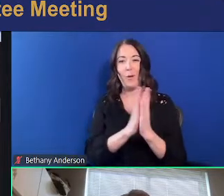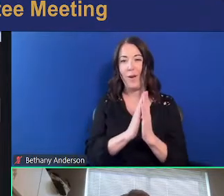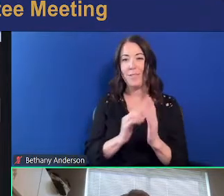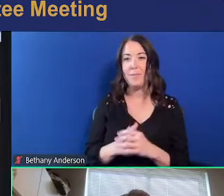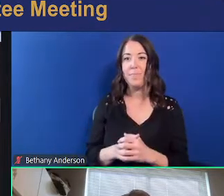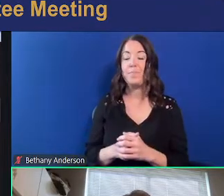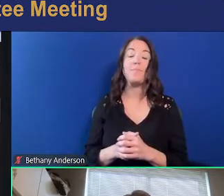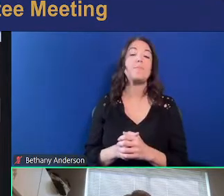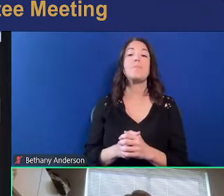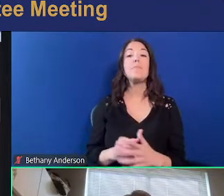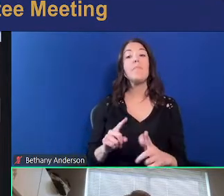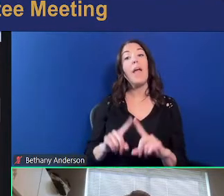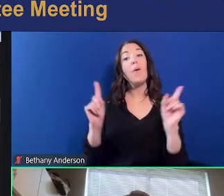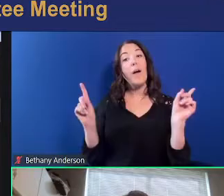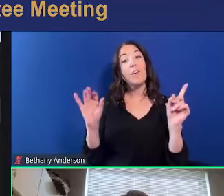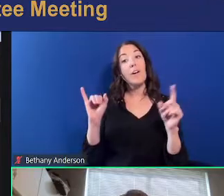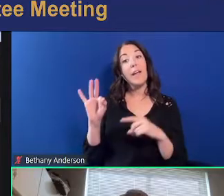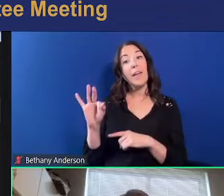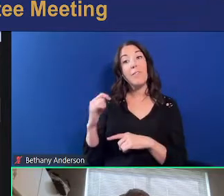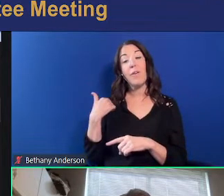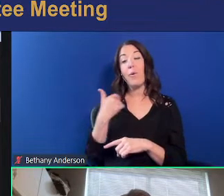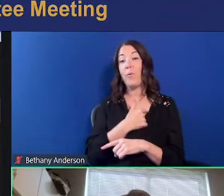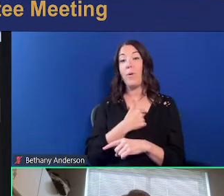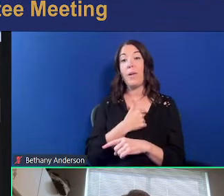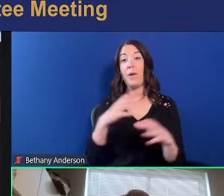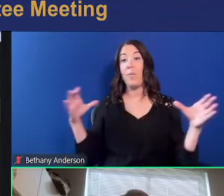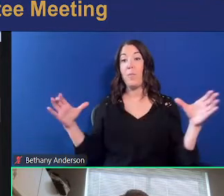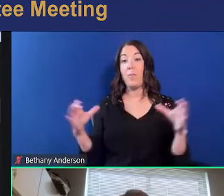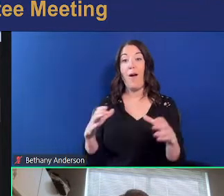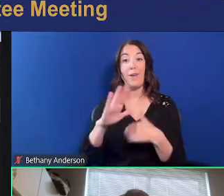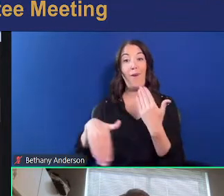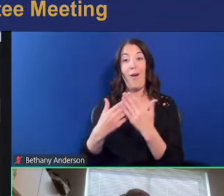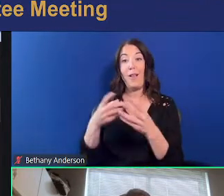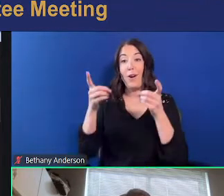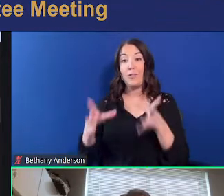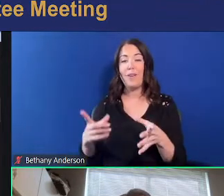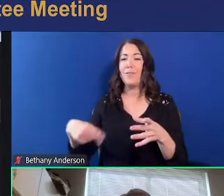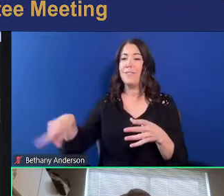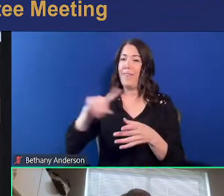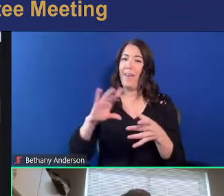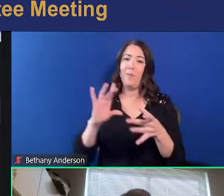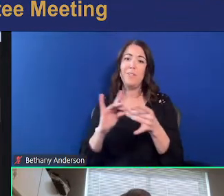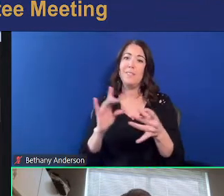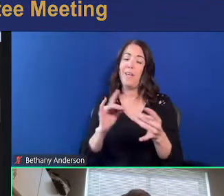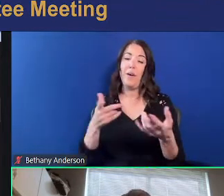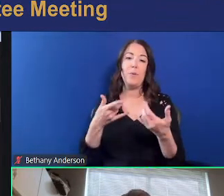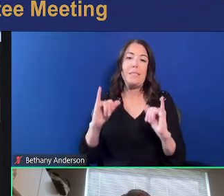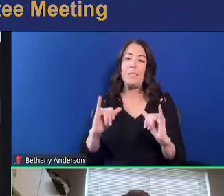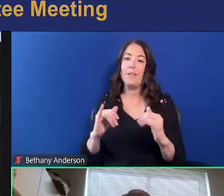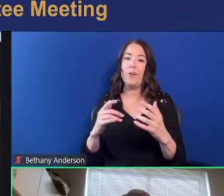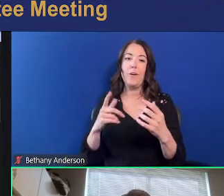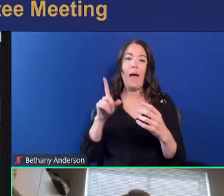were to bring in all of our directors, they would certainly say we still have unaddressed needs